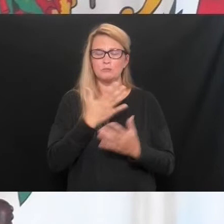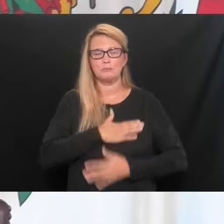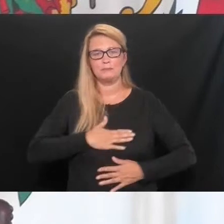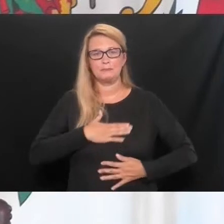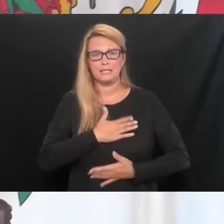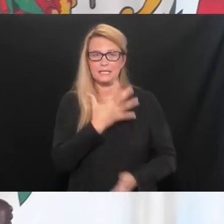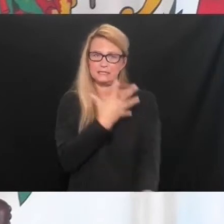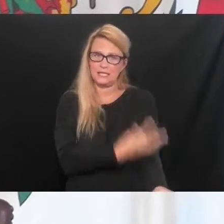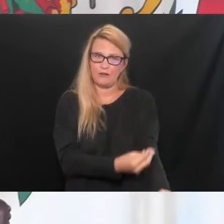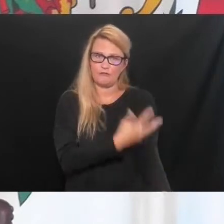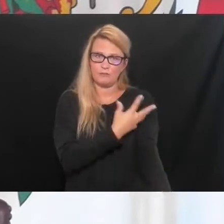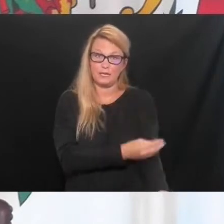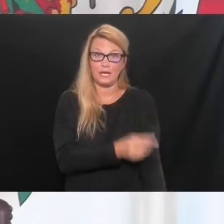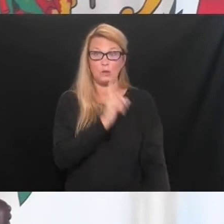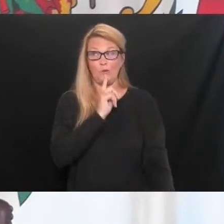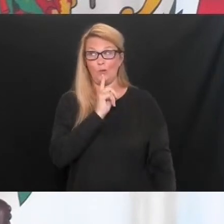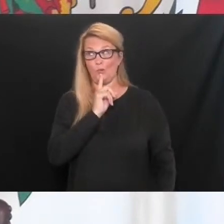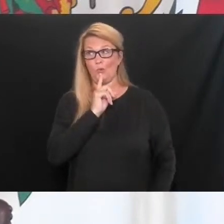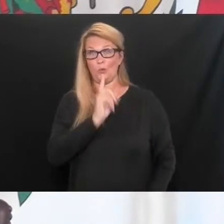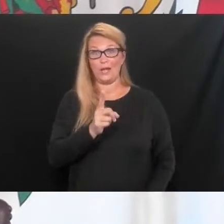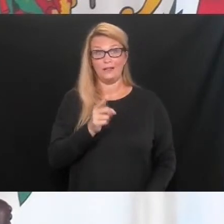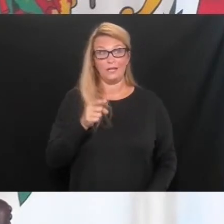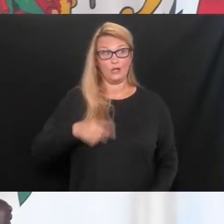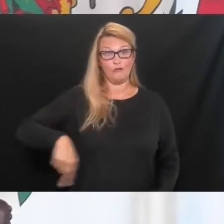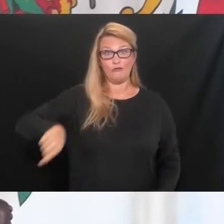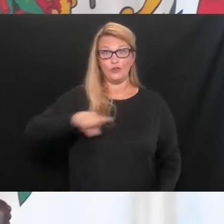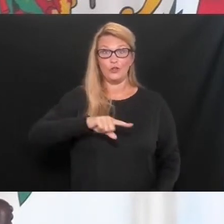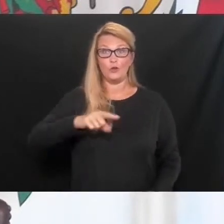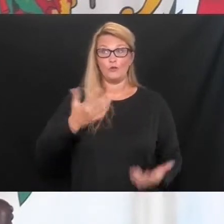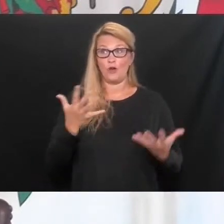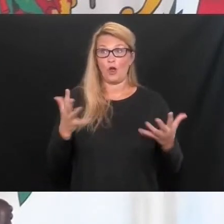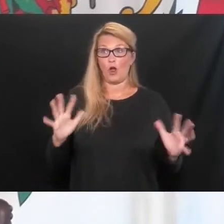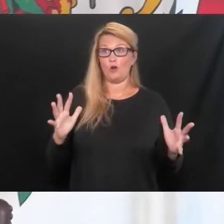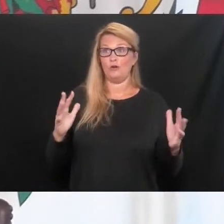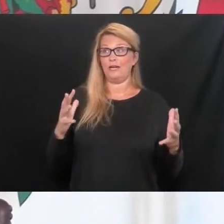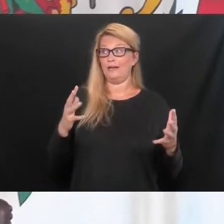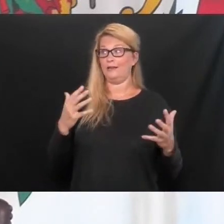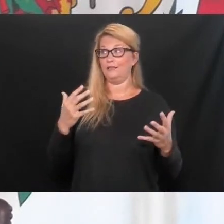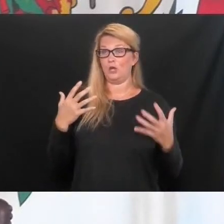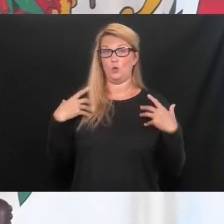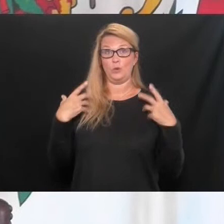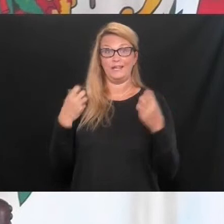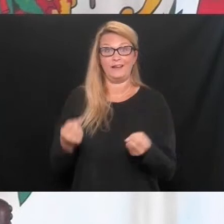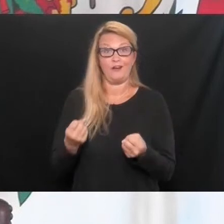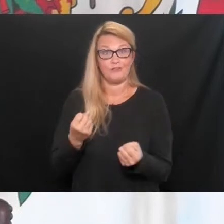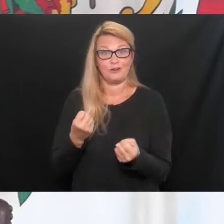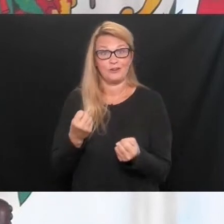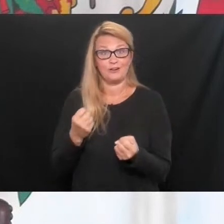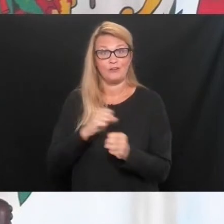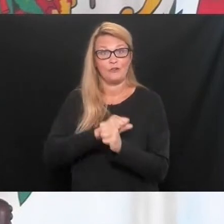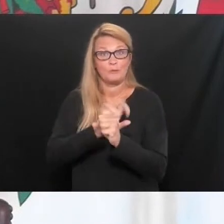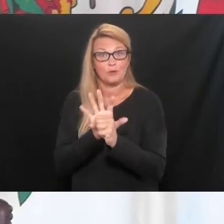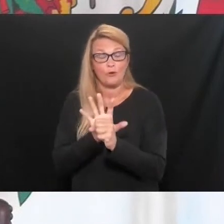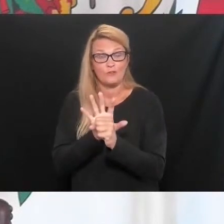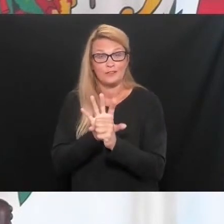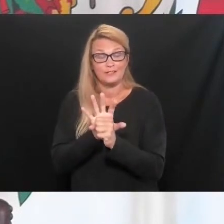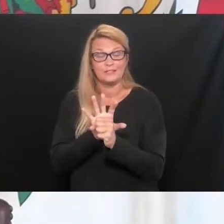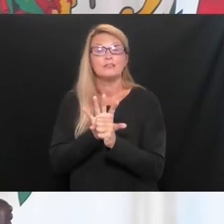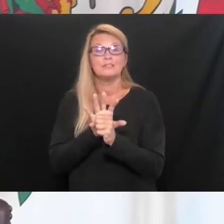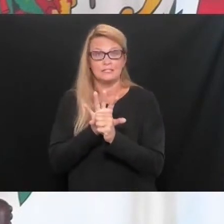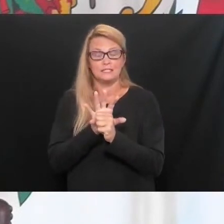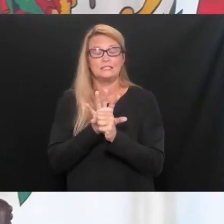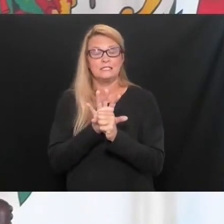blood, especially if you have had COVID and you've recovered. There is